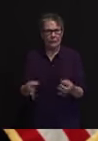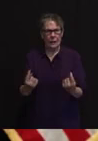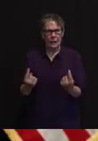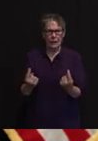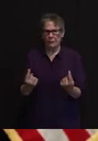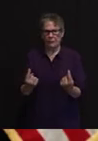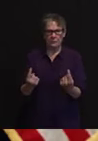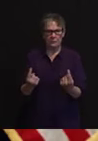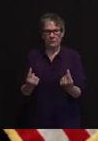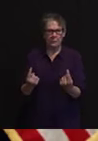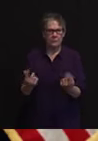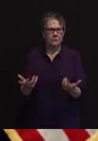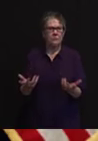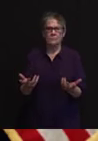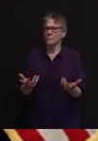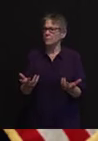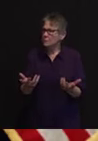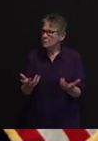to you?